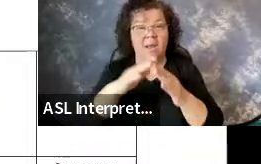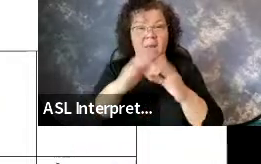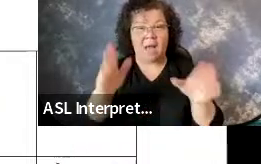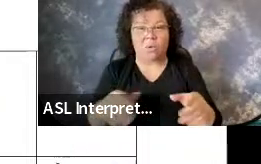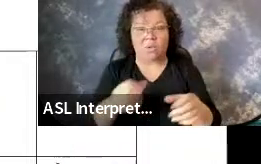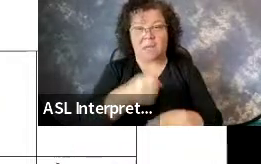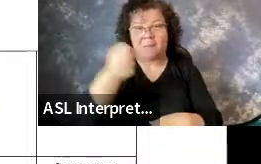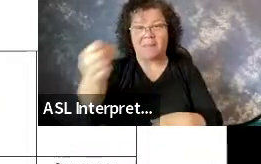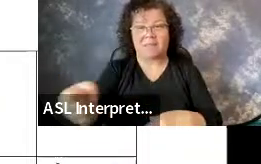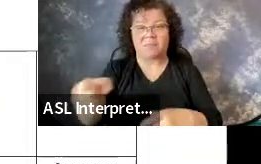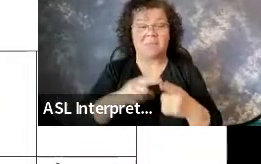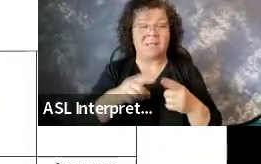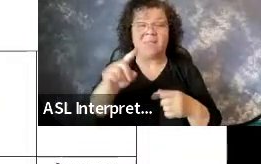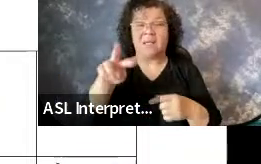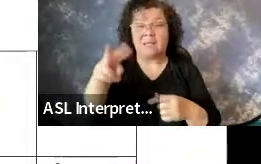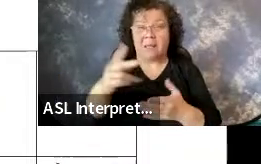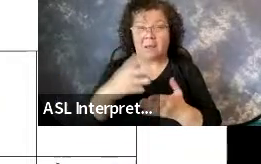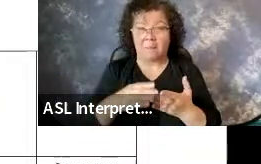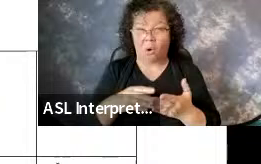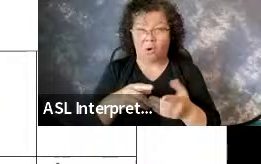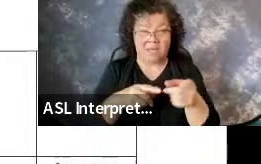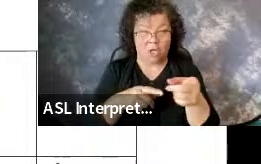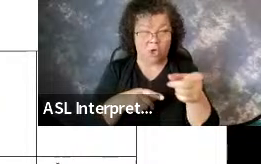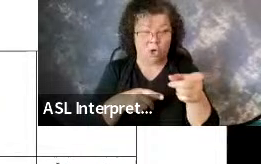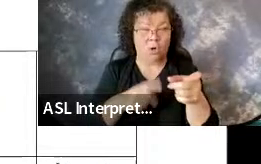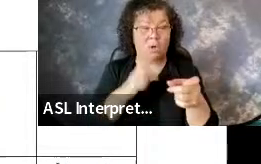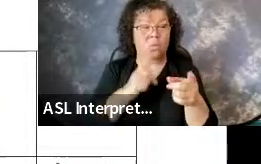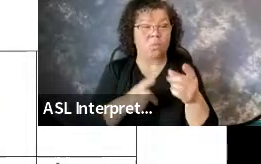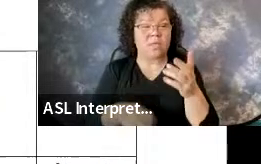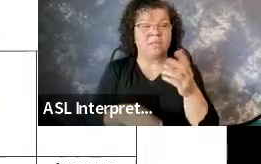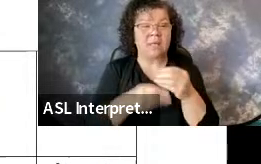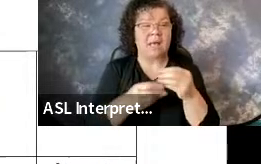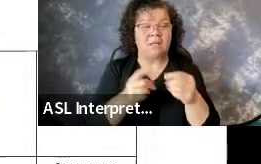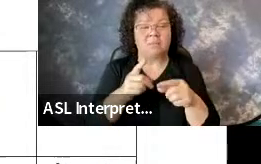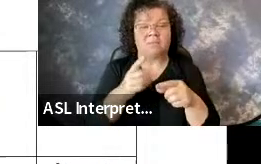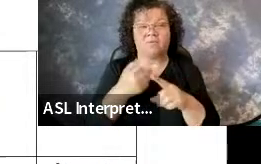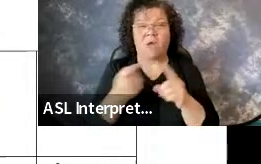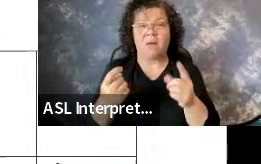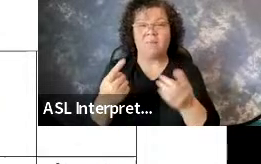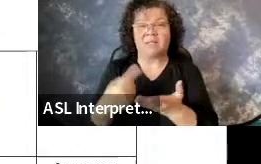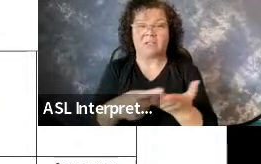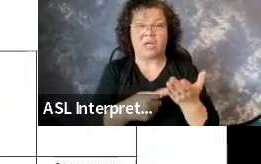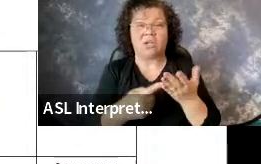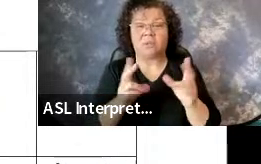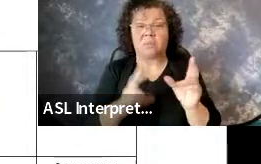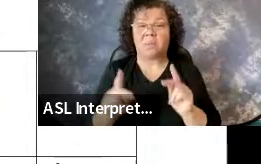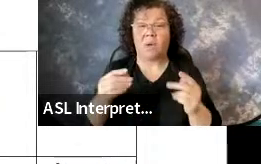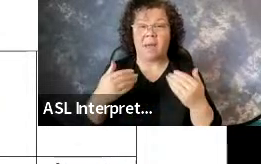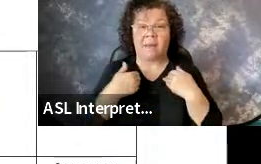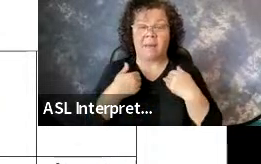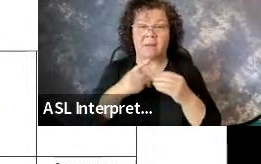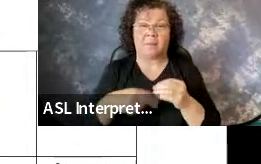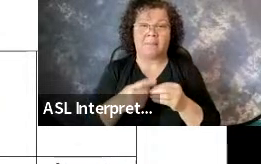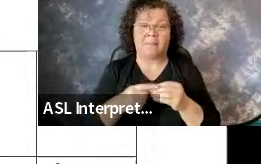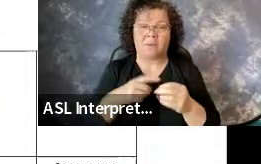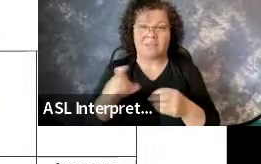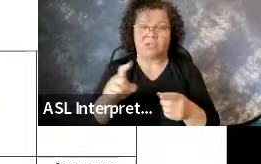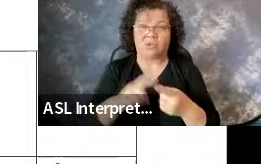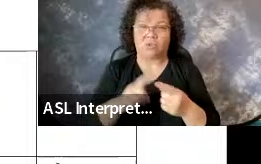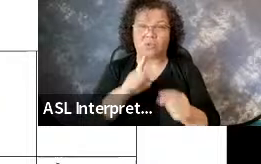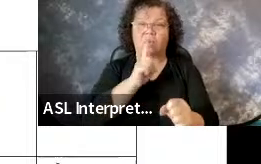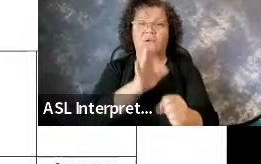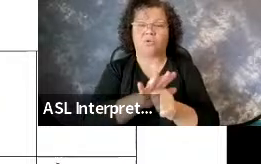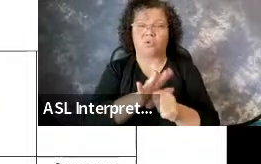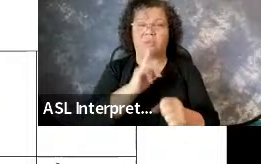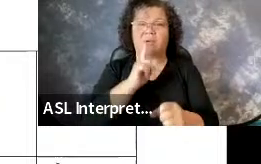second piece here was added in as based on the discussion that folks had around wanting to ensure there was really